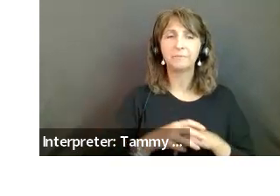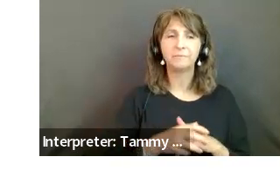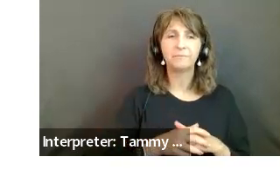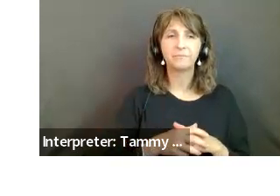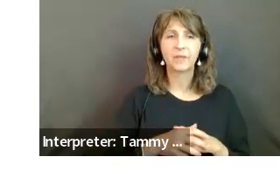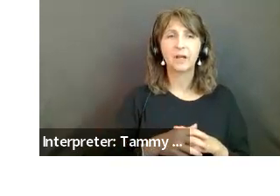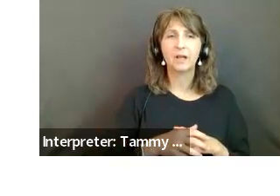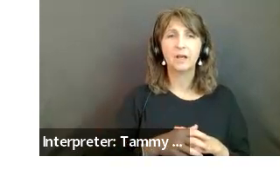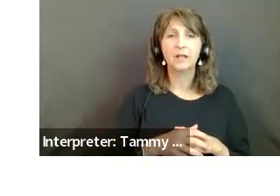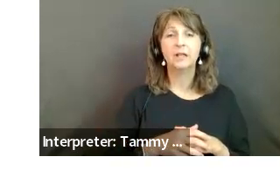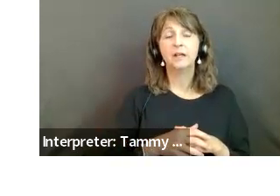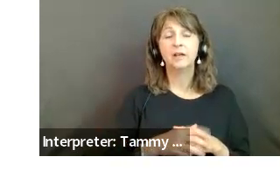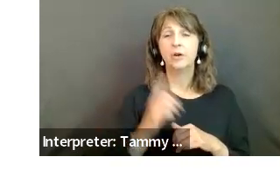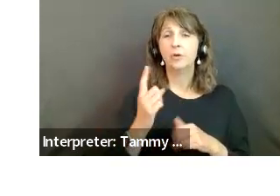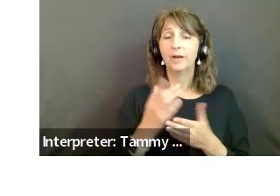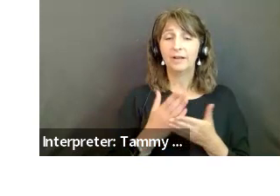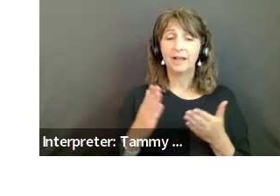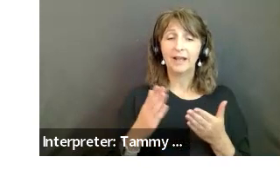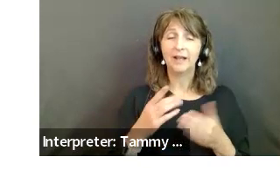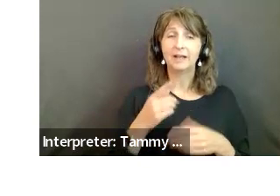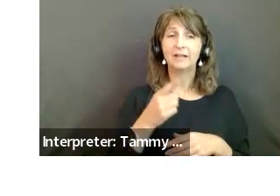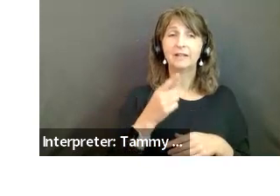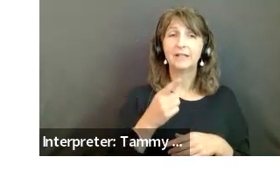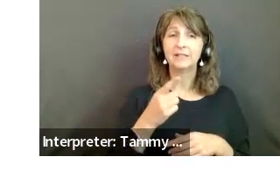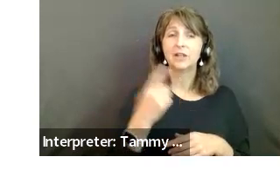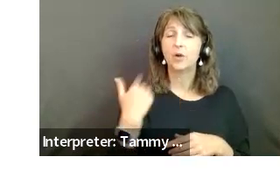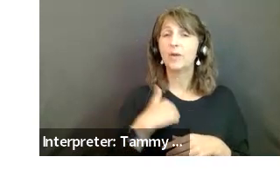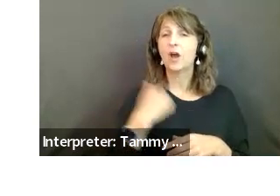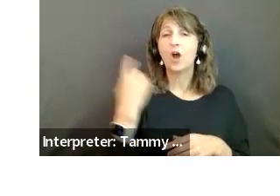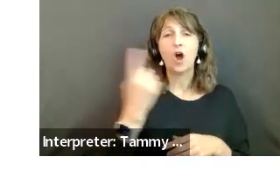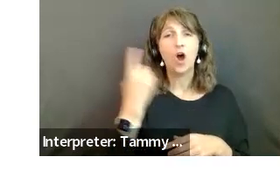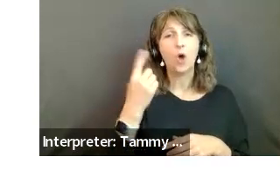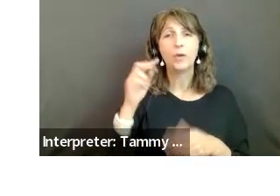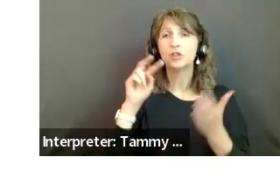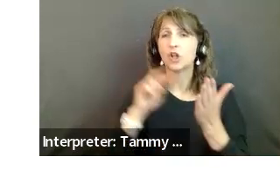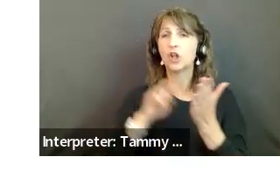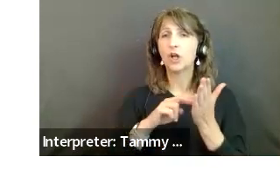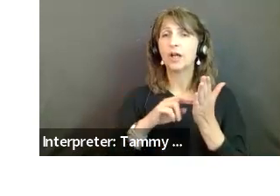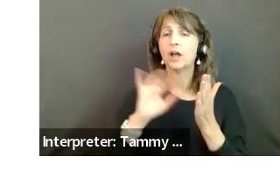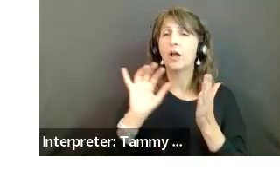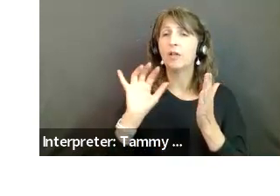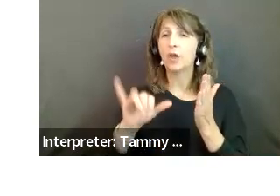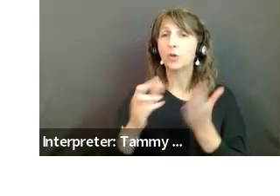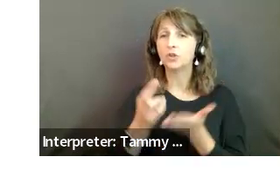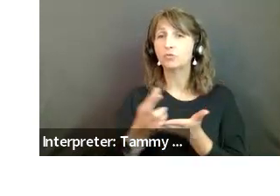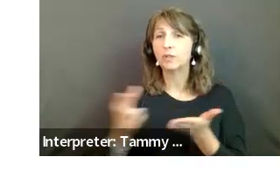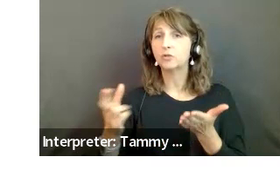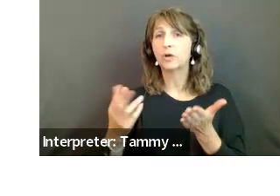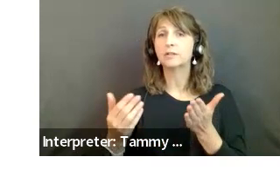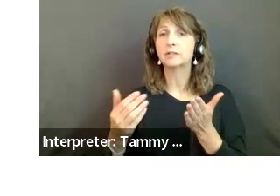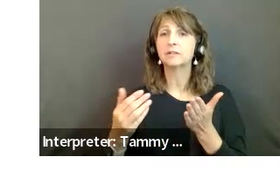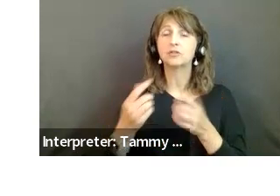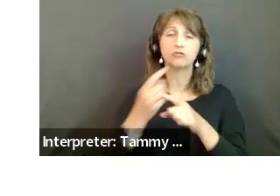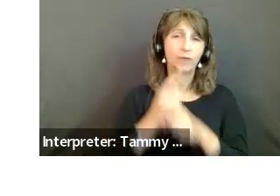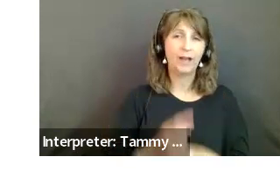the things about this is that it's constantly reviewed. So we go through all of the resources regularly to make sure they're updated. That's